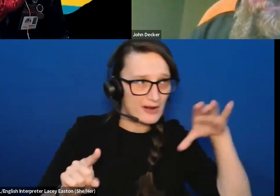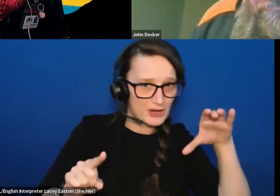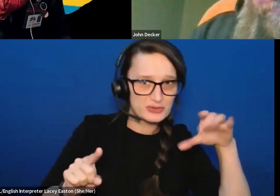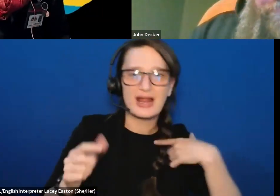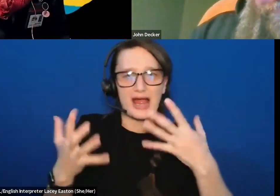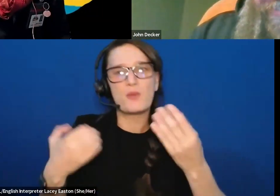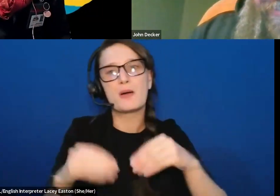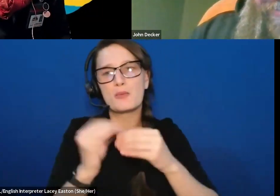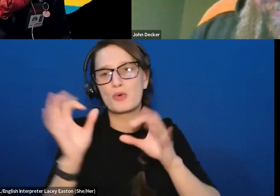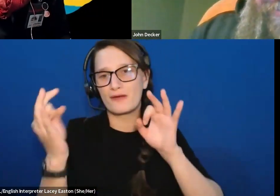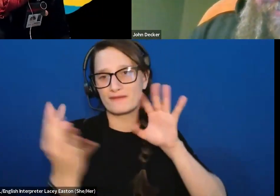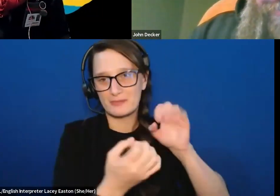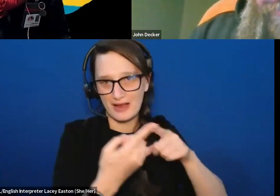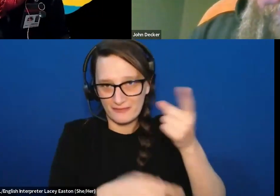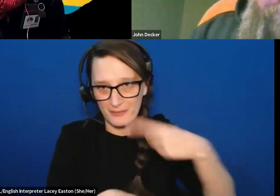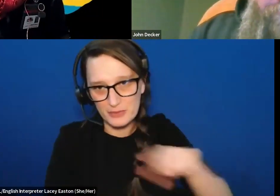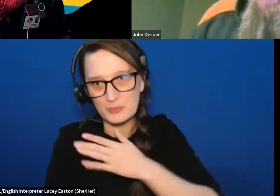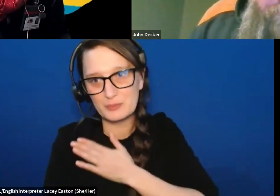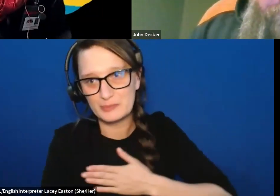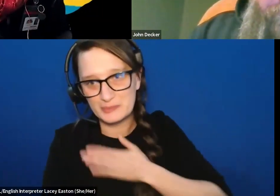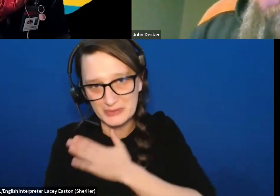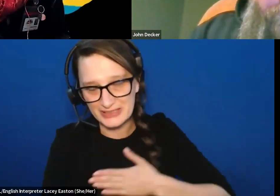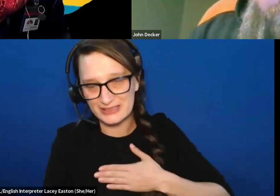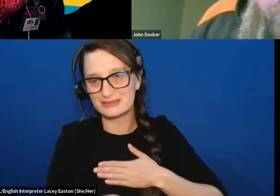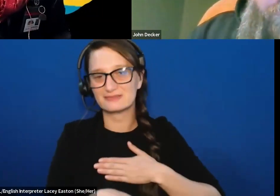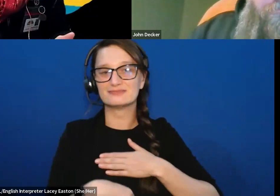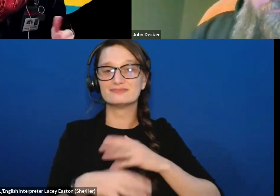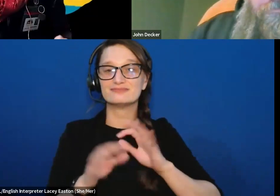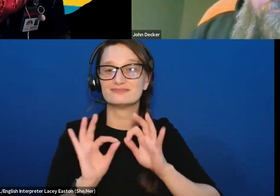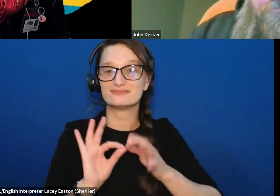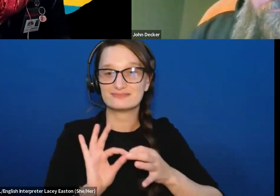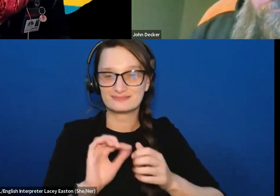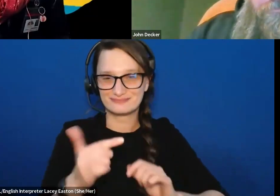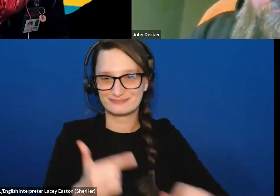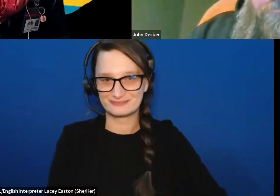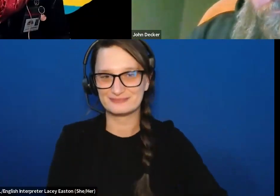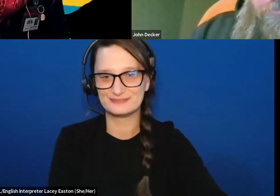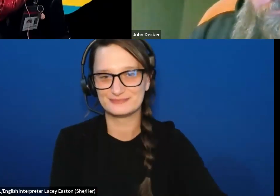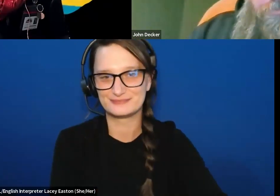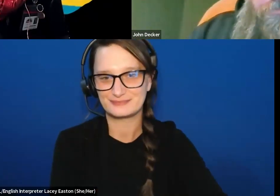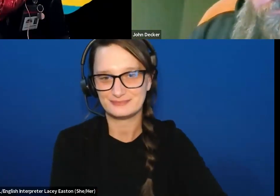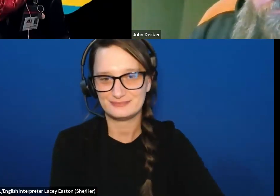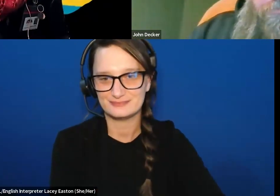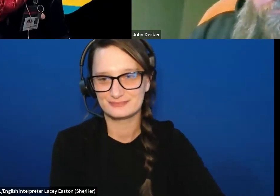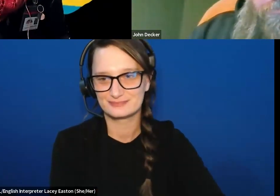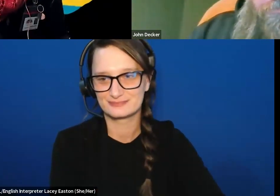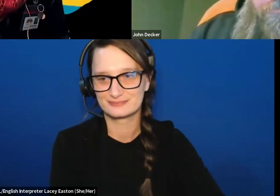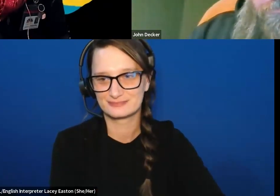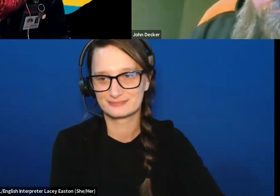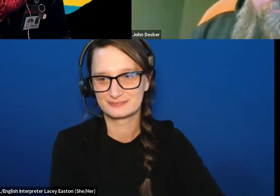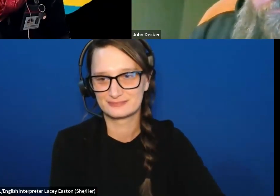you, as just so I can figure out, and Michael can figure out how to guide this presentation and to take it where we want to